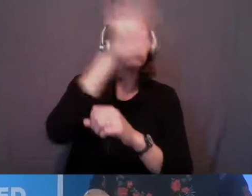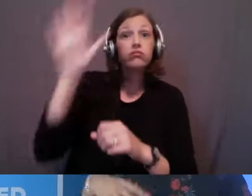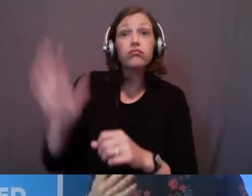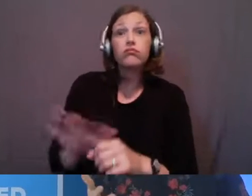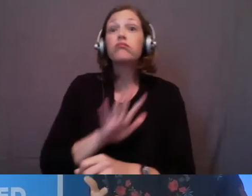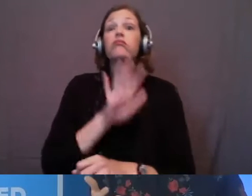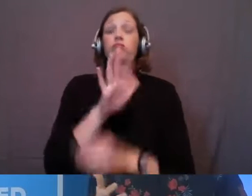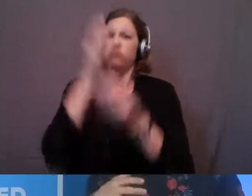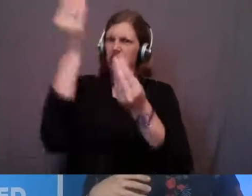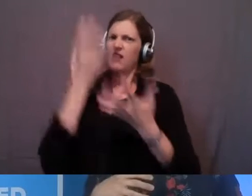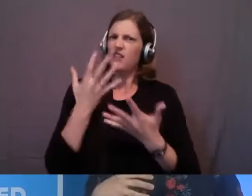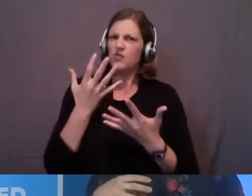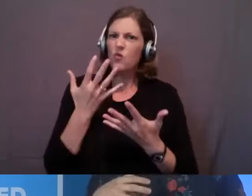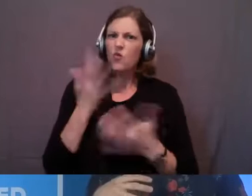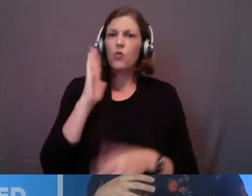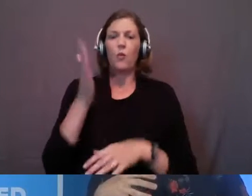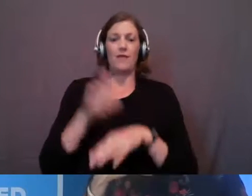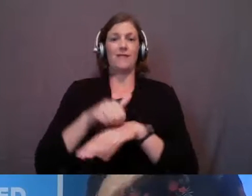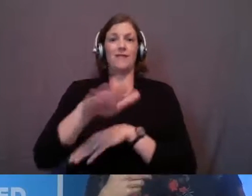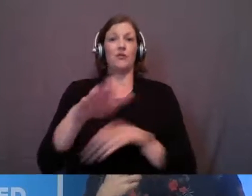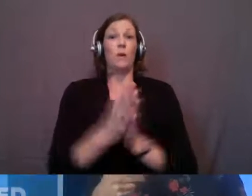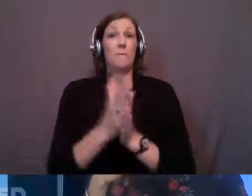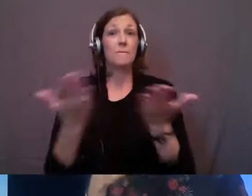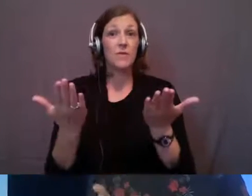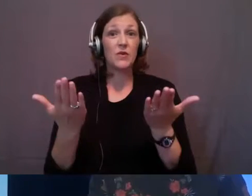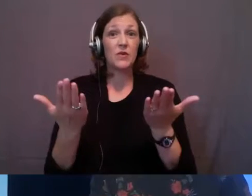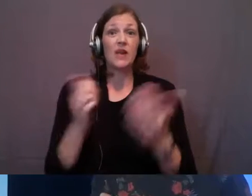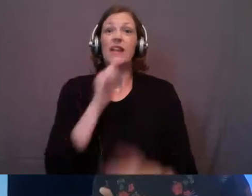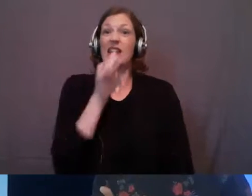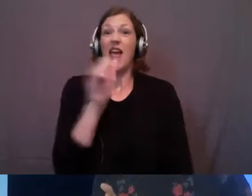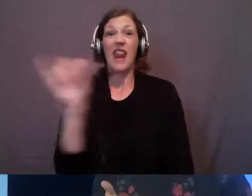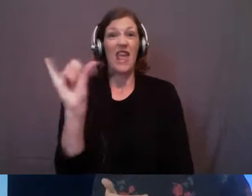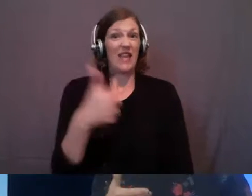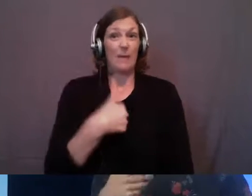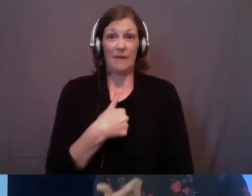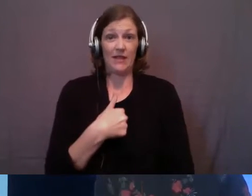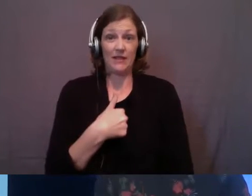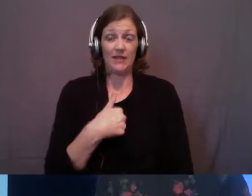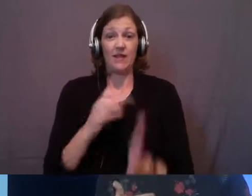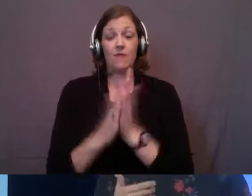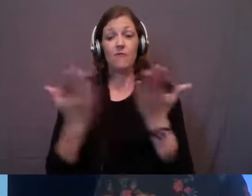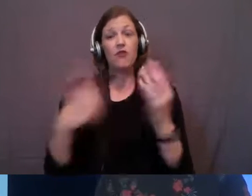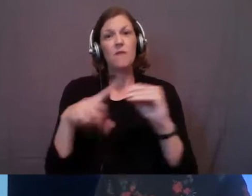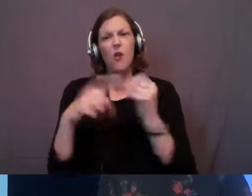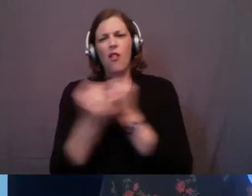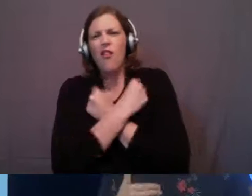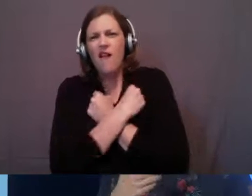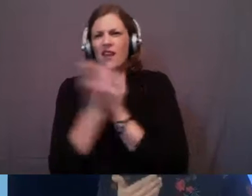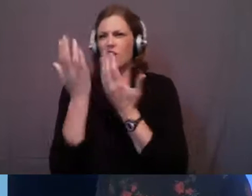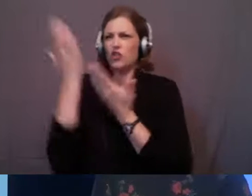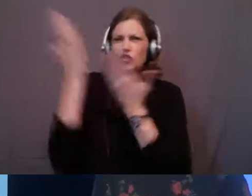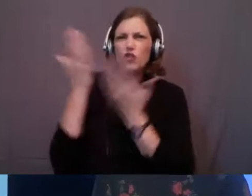also let us know, and we'll send you a book, Not Like Me. And it's a book about loving and serving